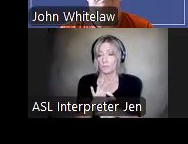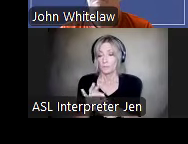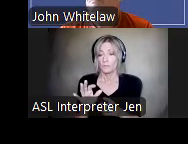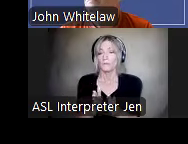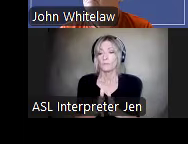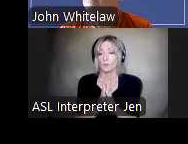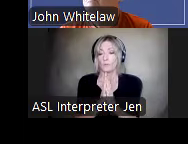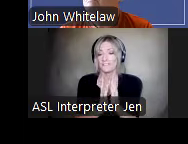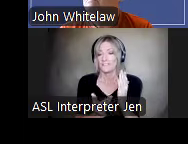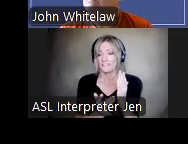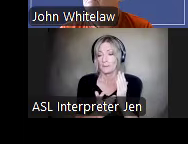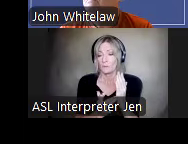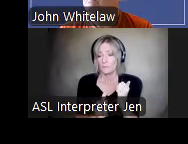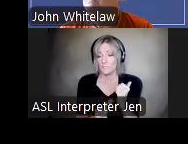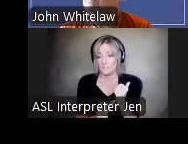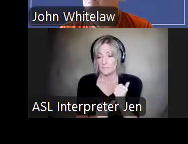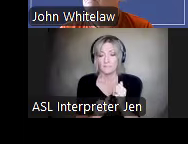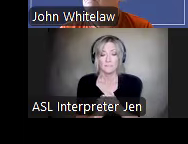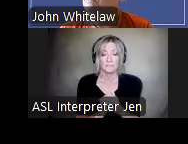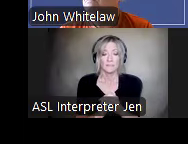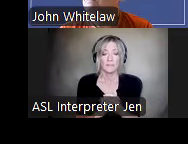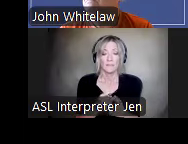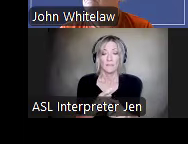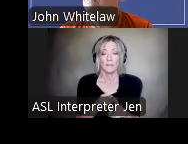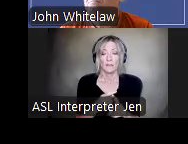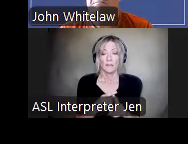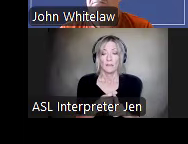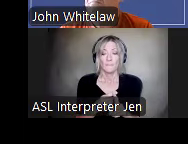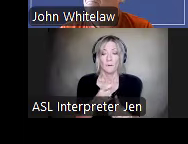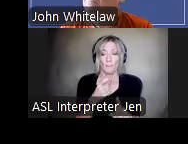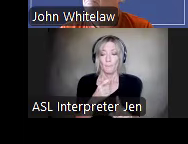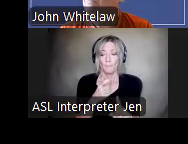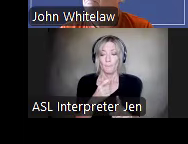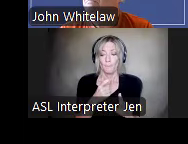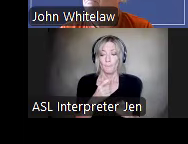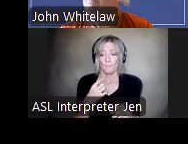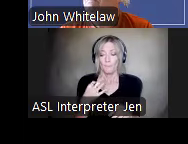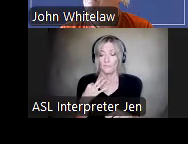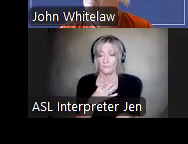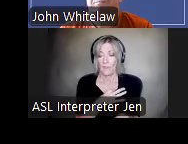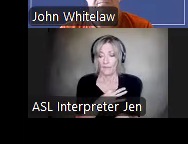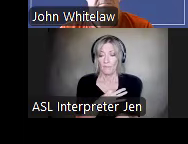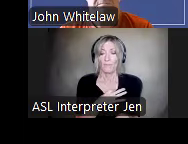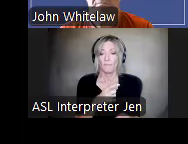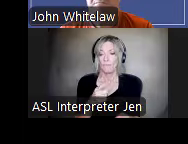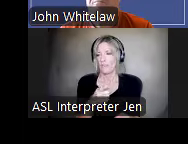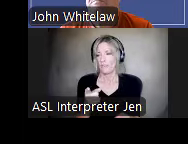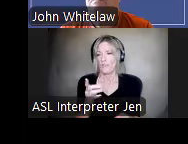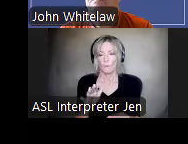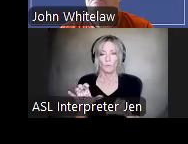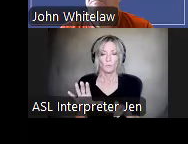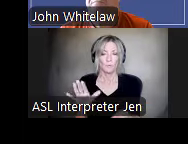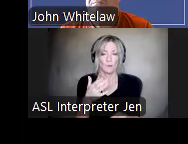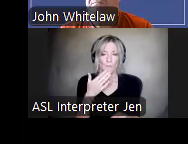request technical assistance from our staff, and they'll do their best to assist